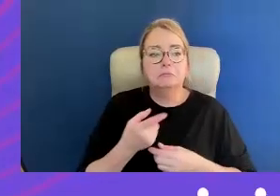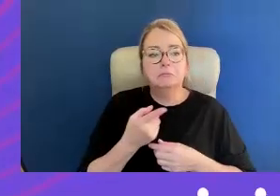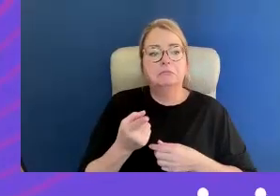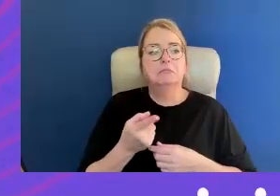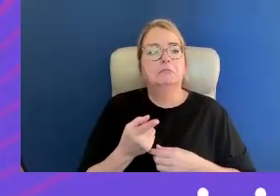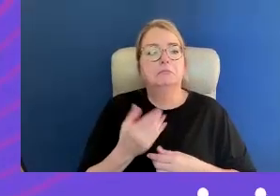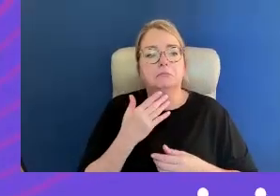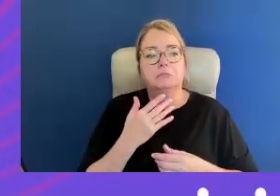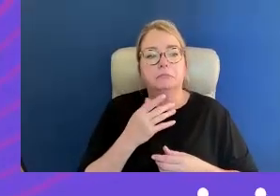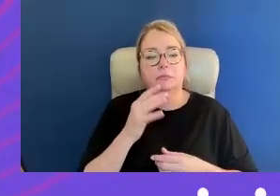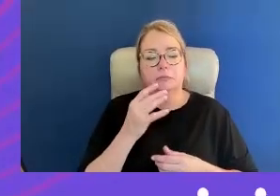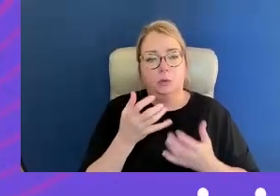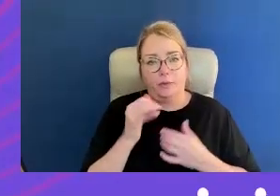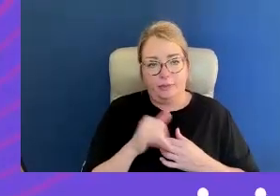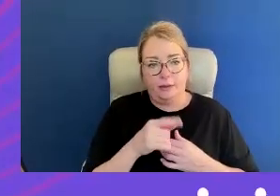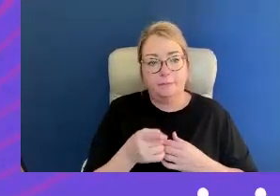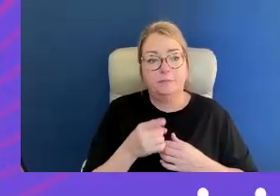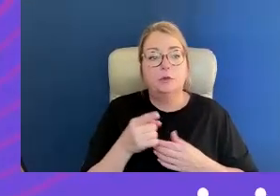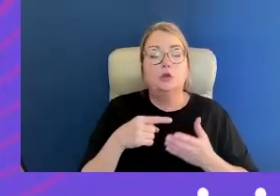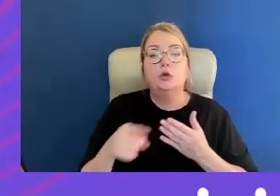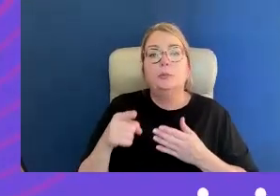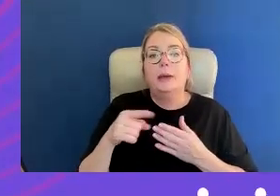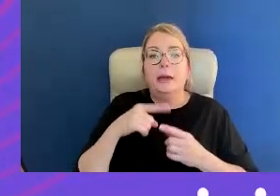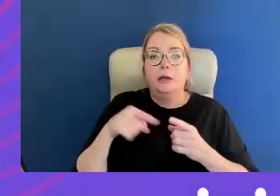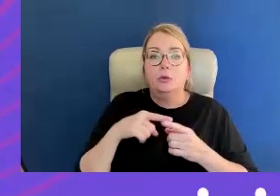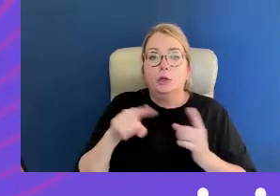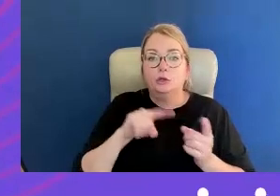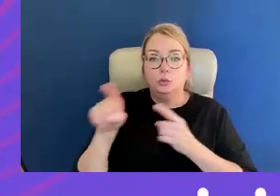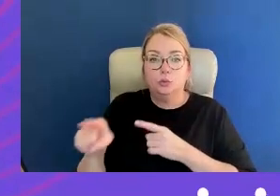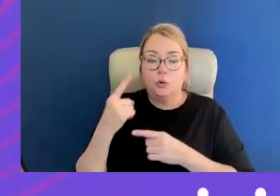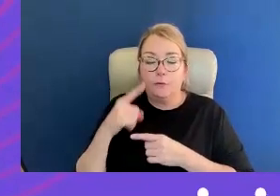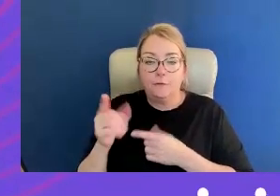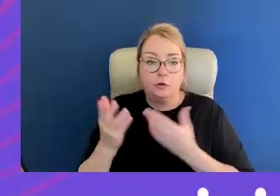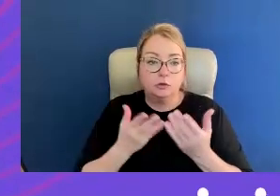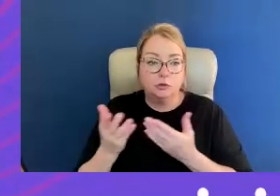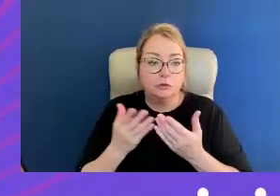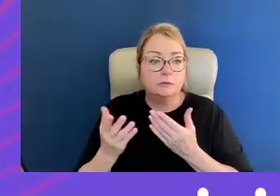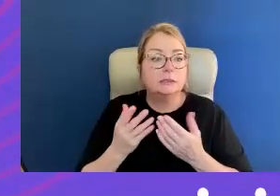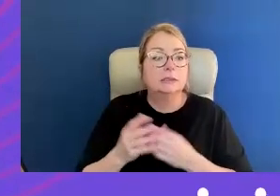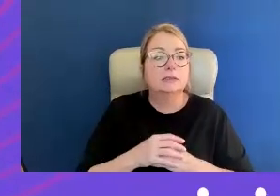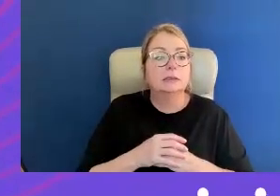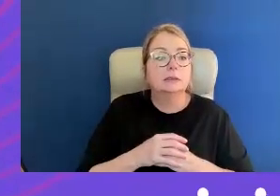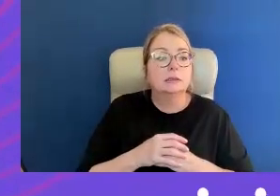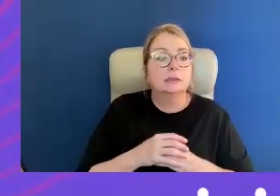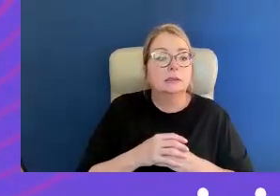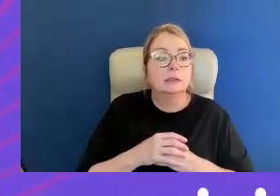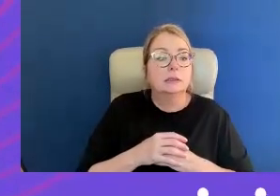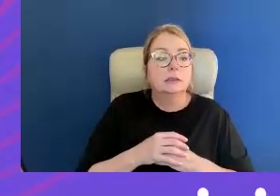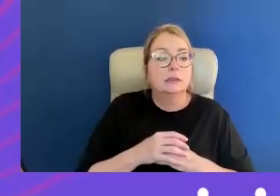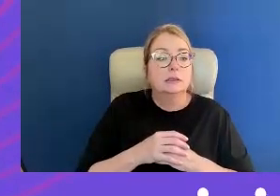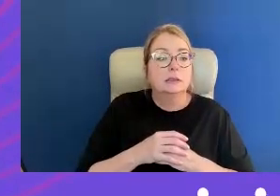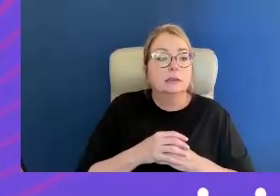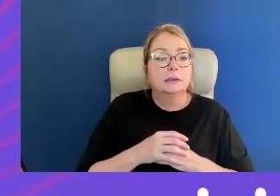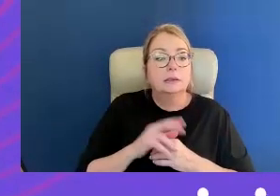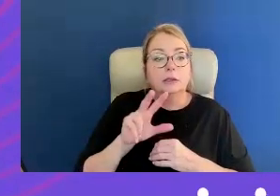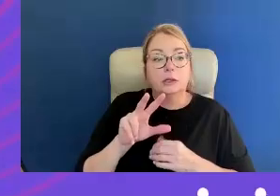you're going to pay at time of service. So you have a $0 employee monthly payroll deduction. Your annual deductible is $3,200 for